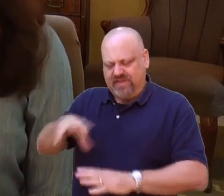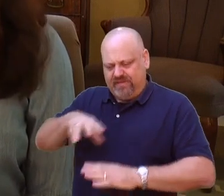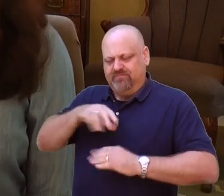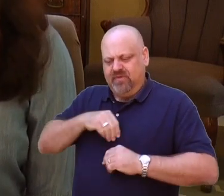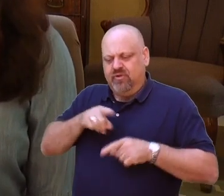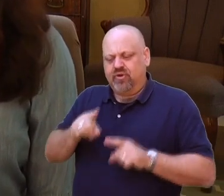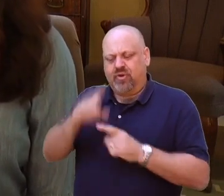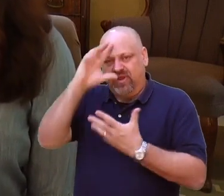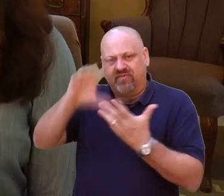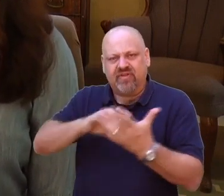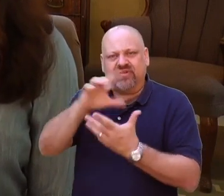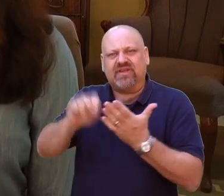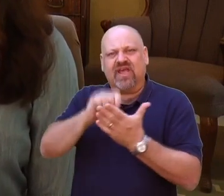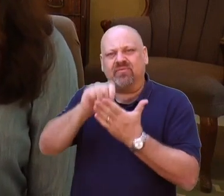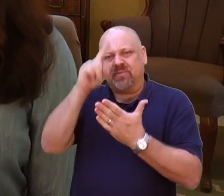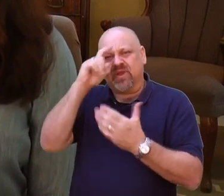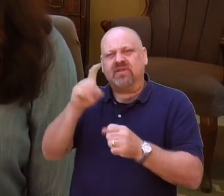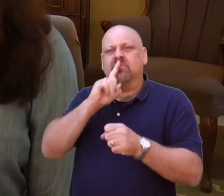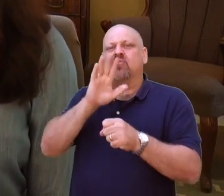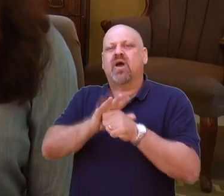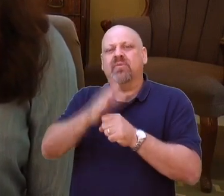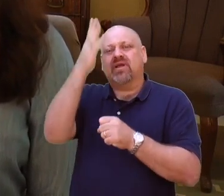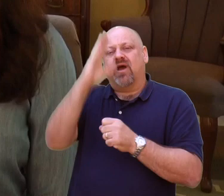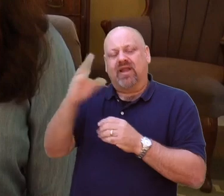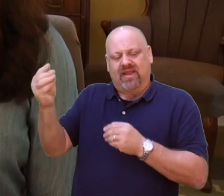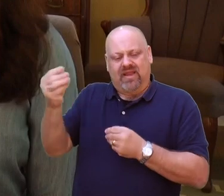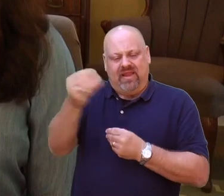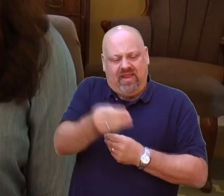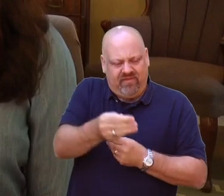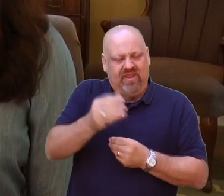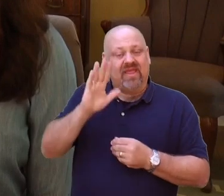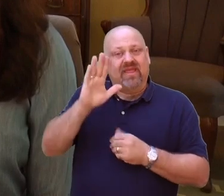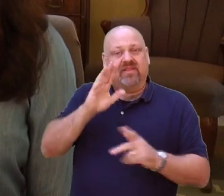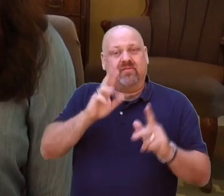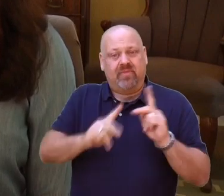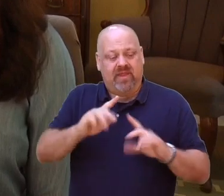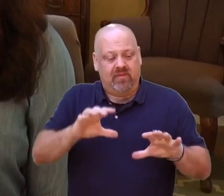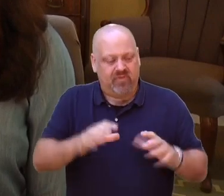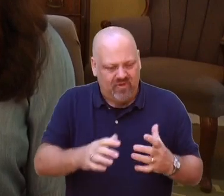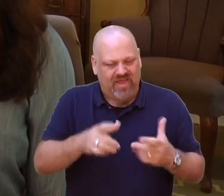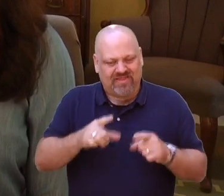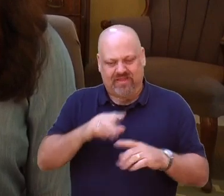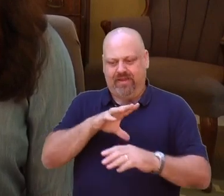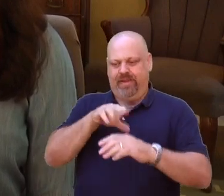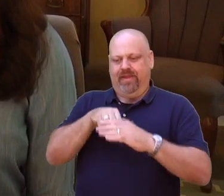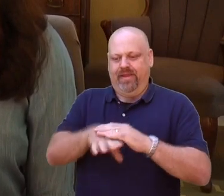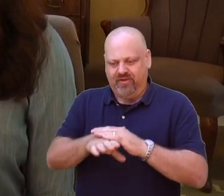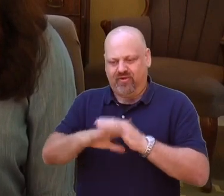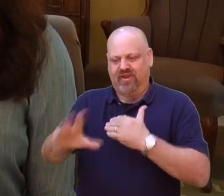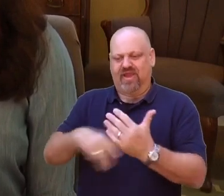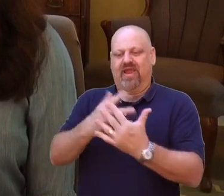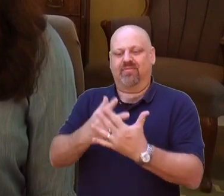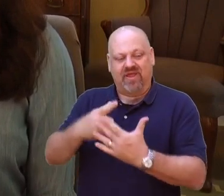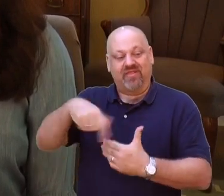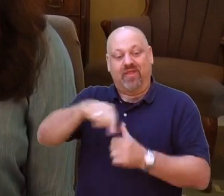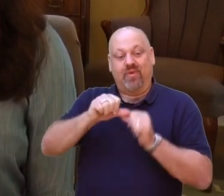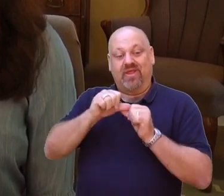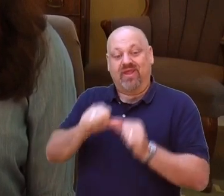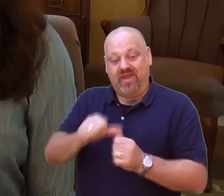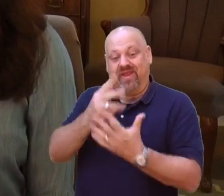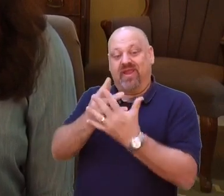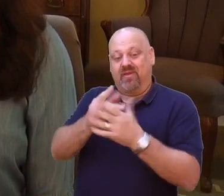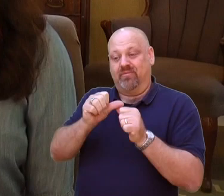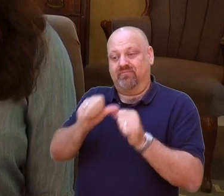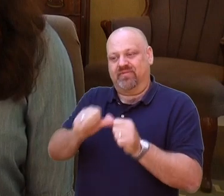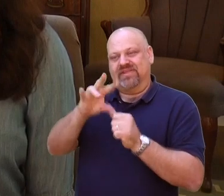You know, that's a promise that we can all take hold of in difficult and confusing times, because it's a promise that God gave to His people